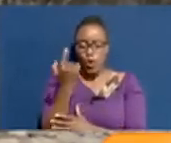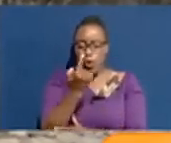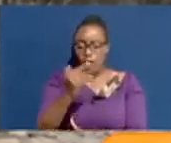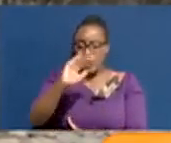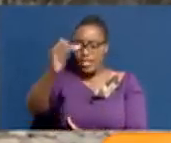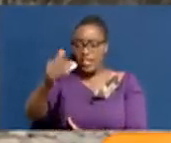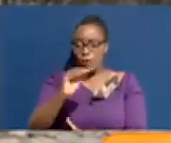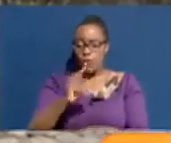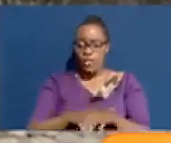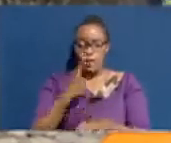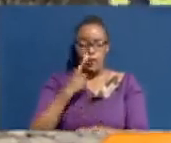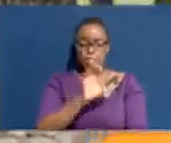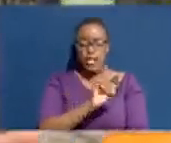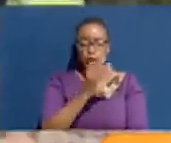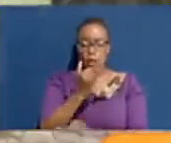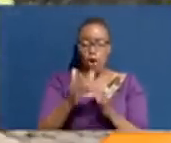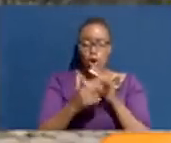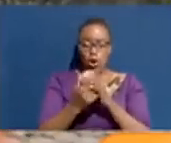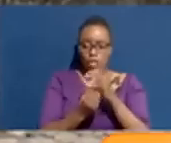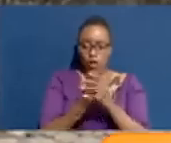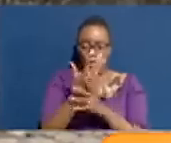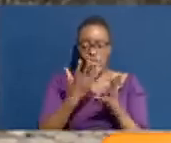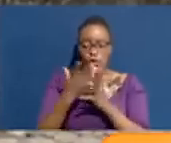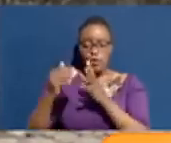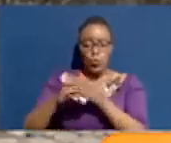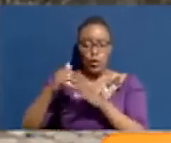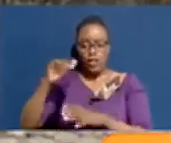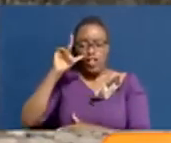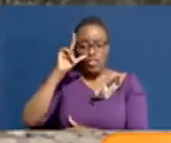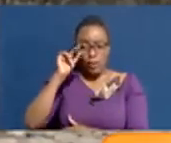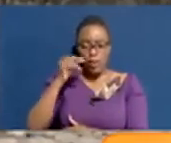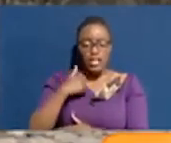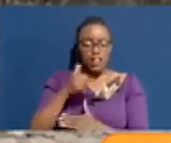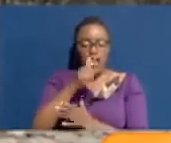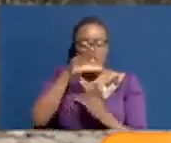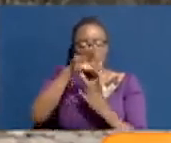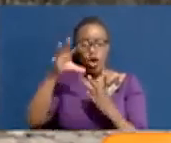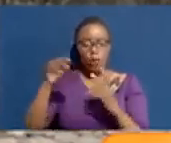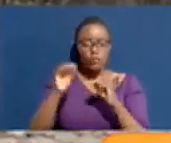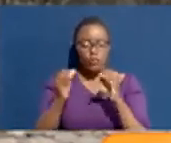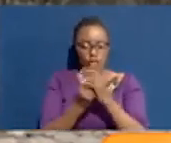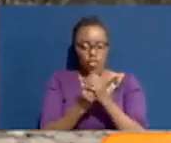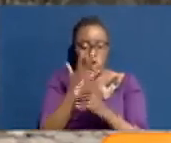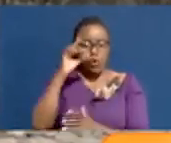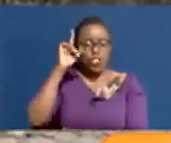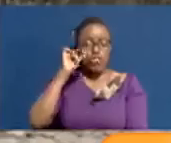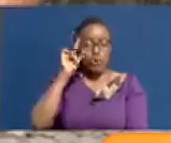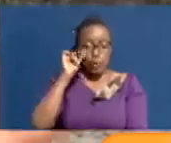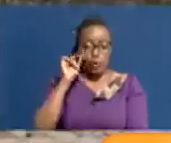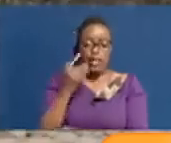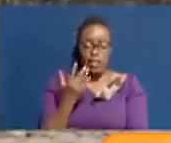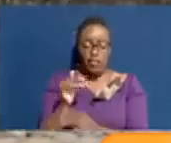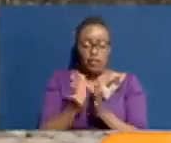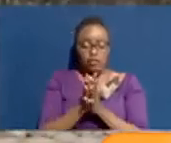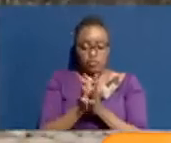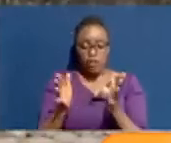yake. Ukiangalia Nairobi leo, growth yote imeenda nje. And the Mombasa, there is no other option. The growth of Mombasa has to go